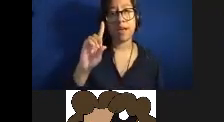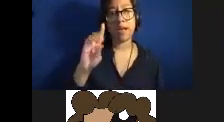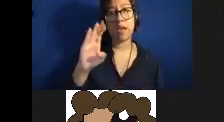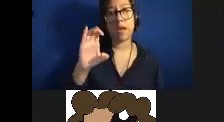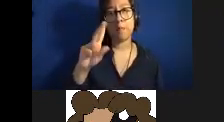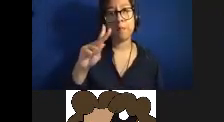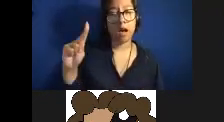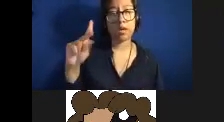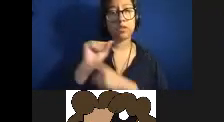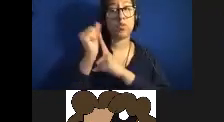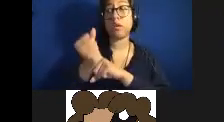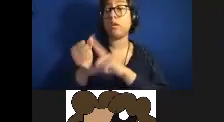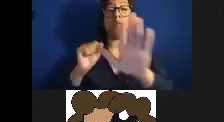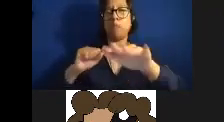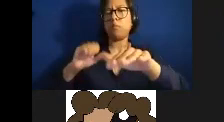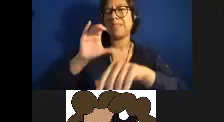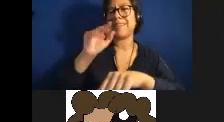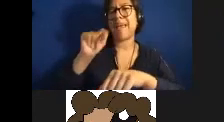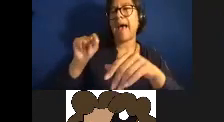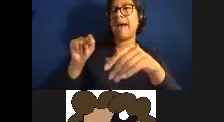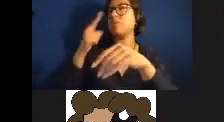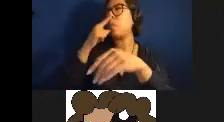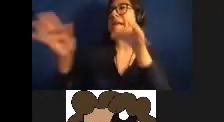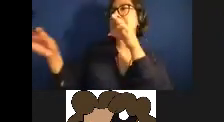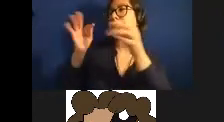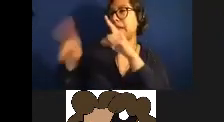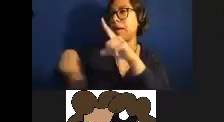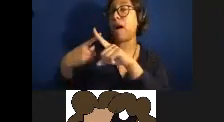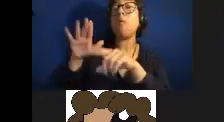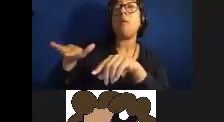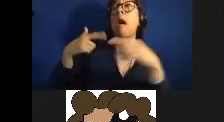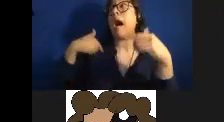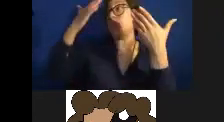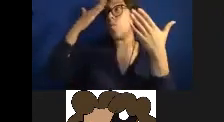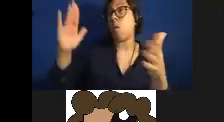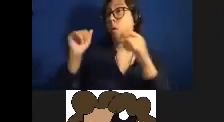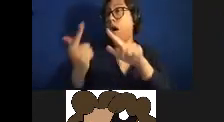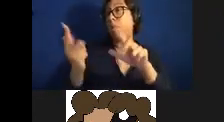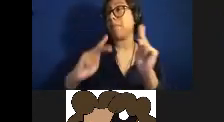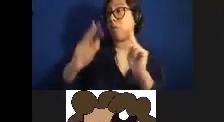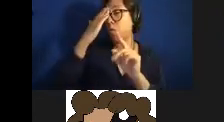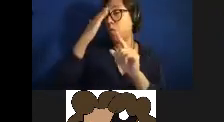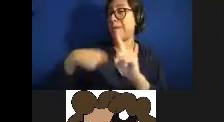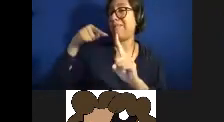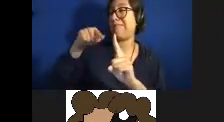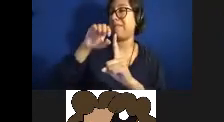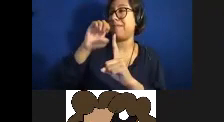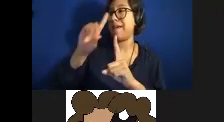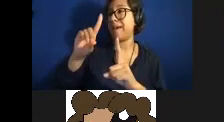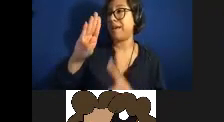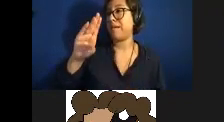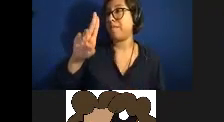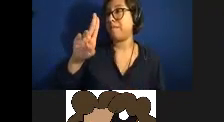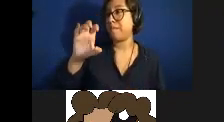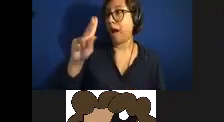who haven't, Davon, for those who haven't, why don't you explain? Huh? I said, I don't know that everybody on here has, so why don't you take a minute